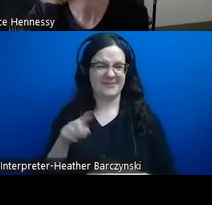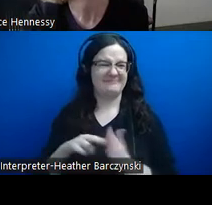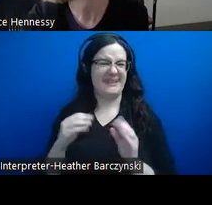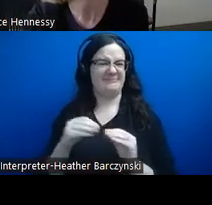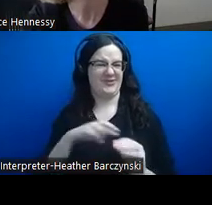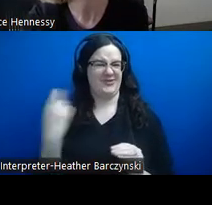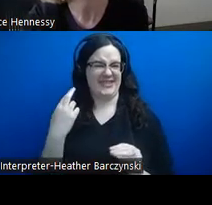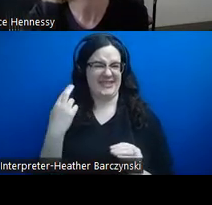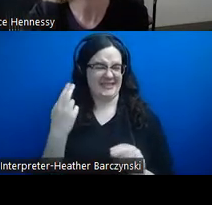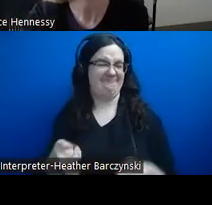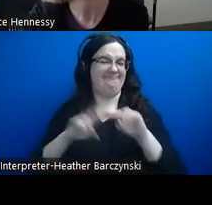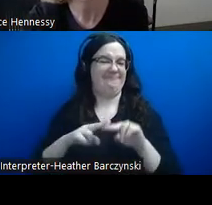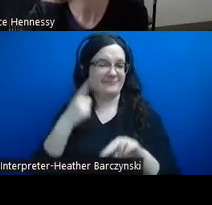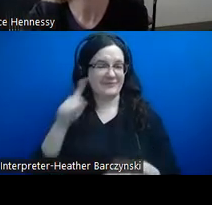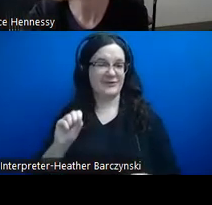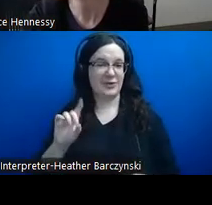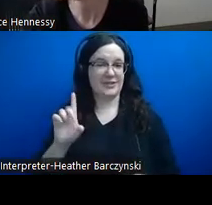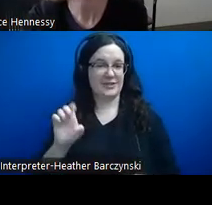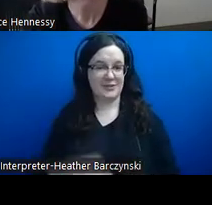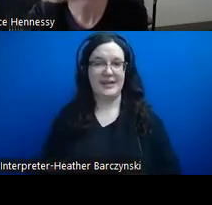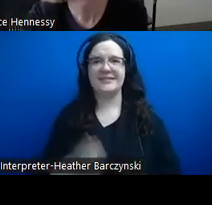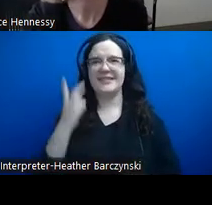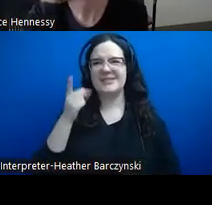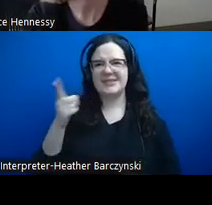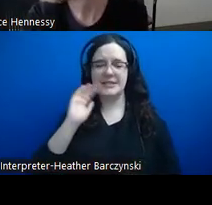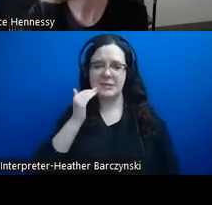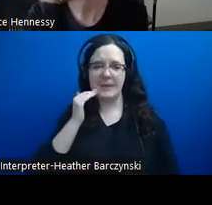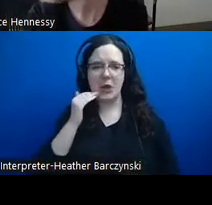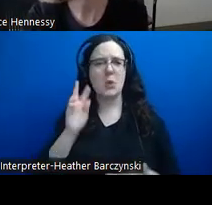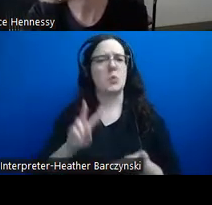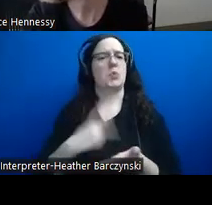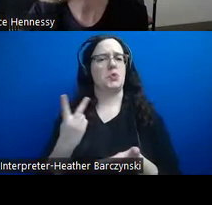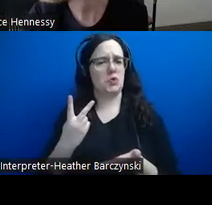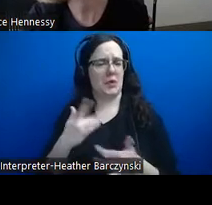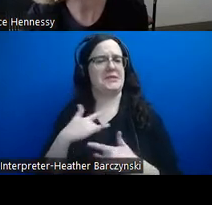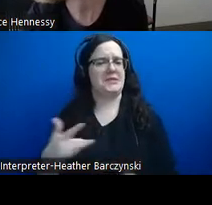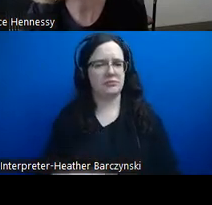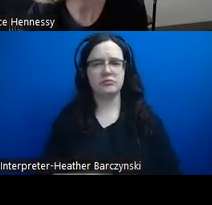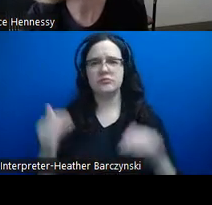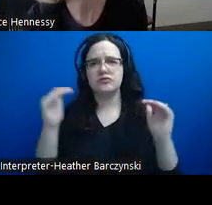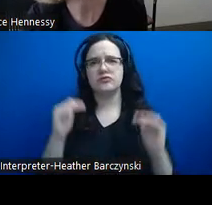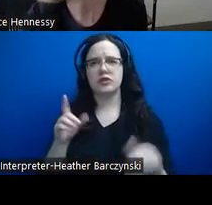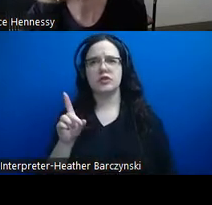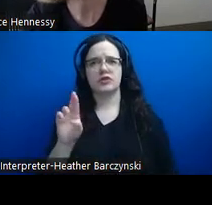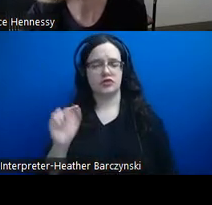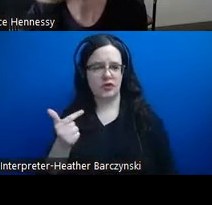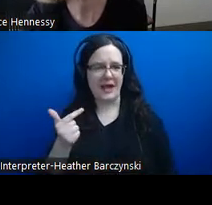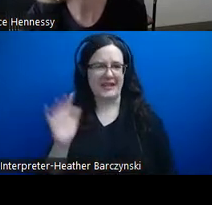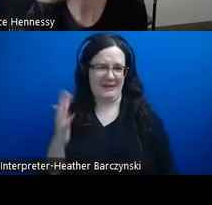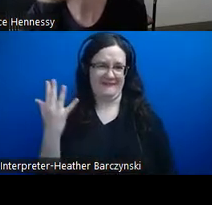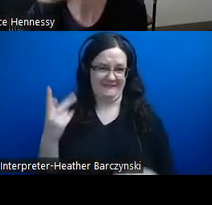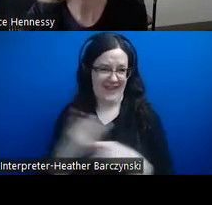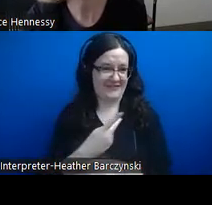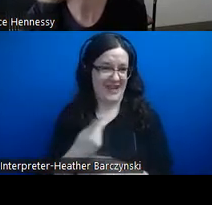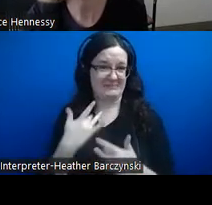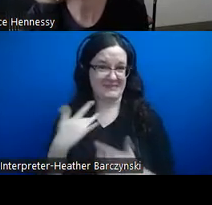suicide. So if we look at the individual disorders, tobacco about twice as likely, drug use disorders a little over 5 times likely, alcohol